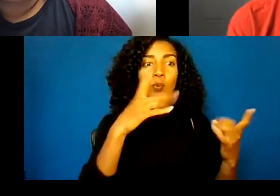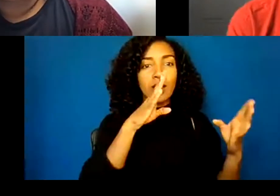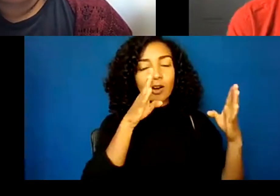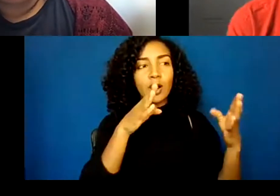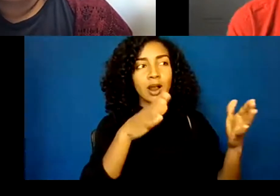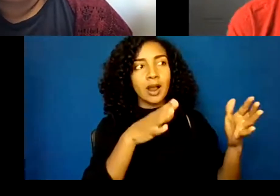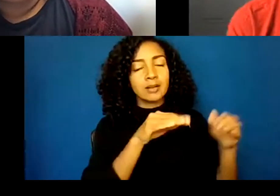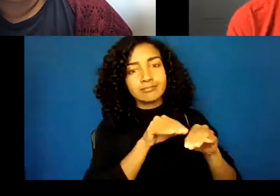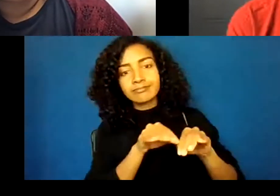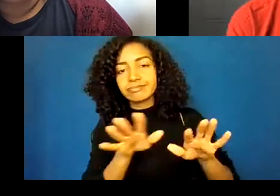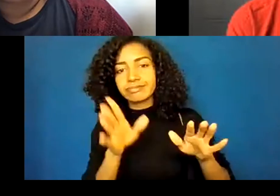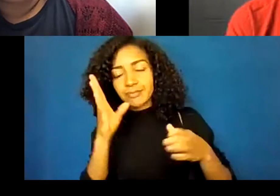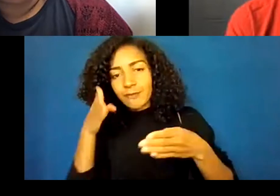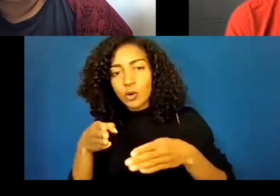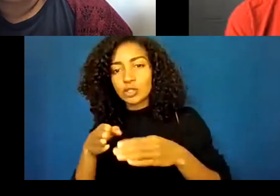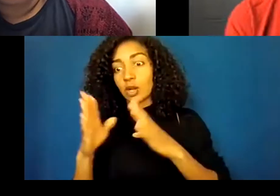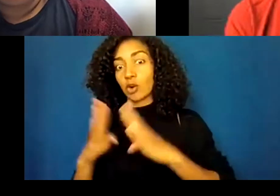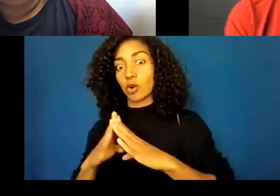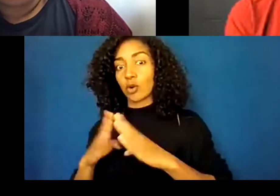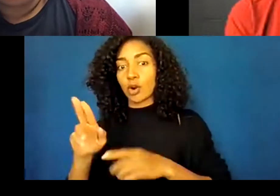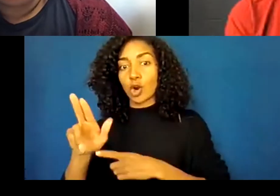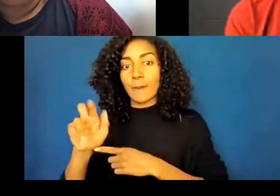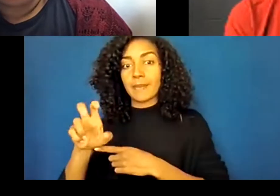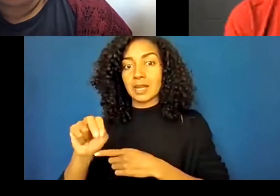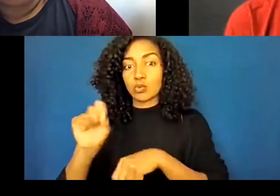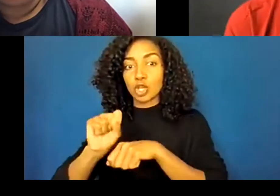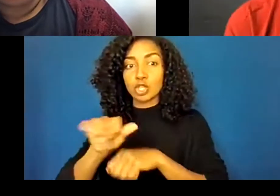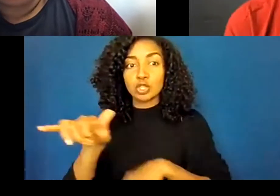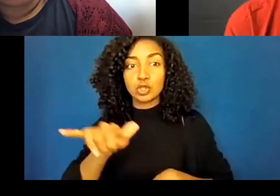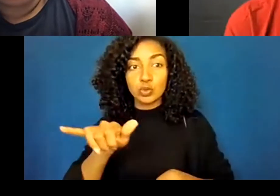now we're going to try to see if there's ways that we can support our more